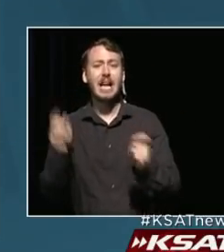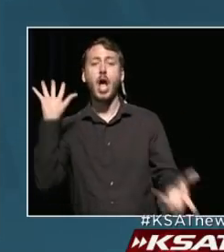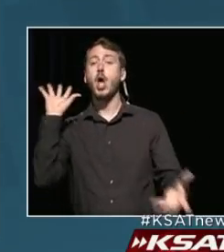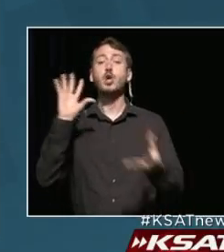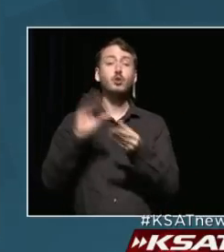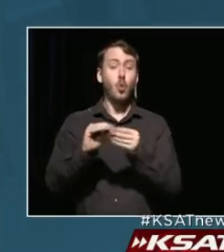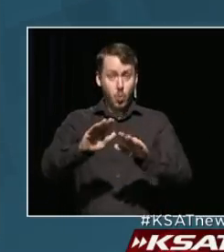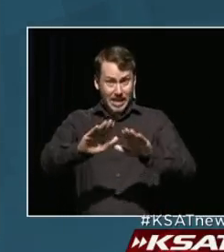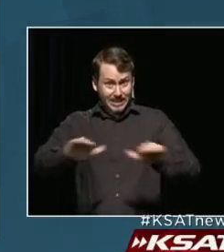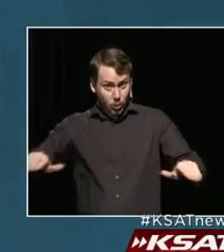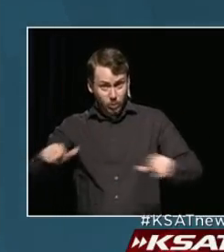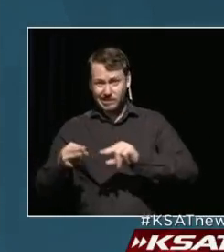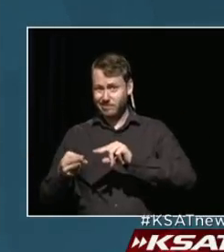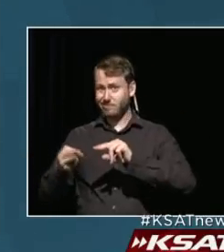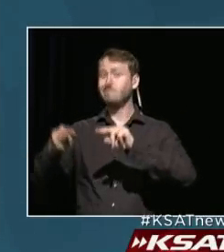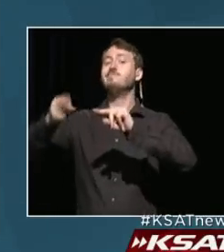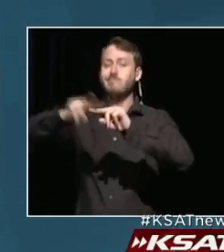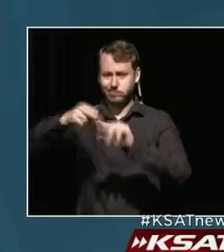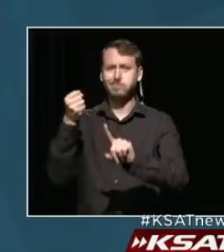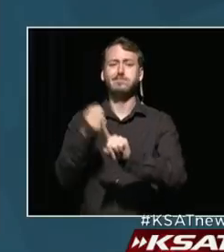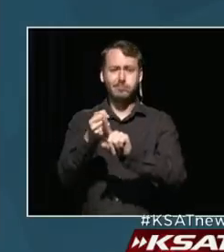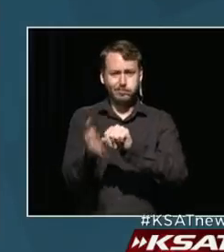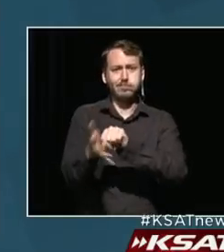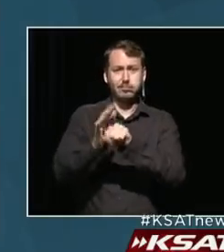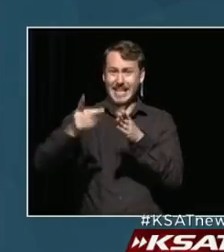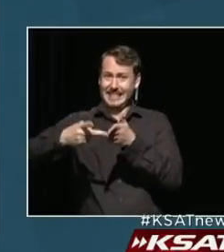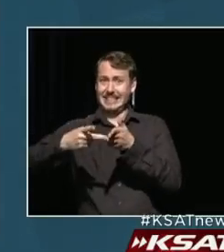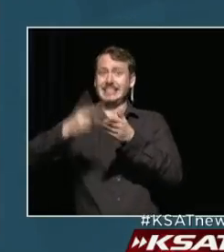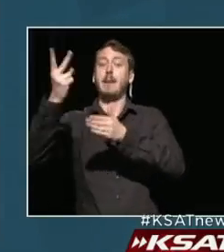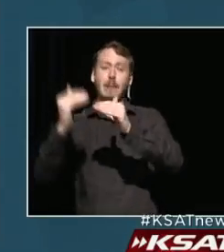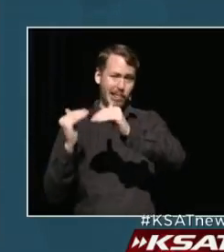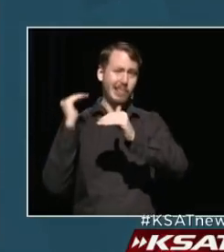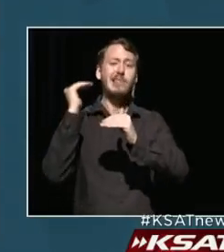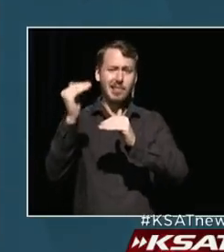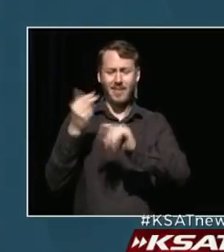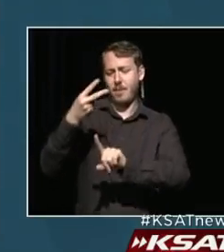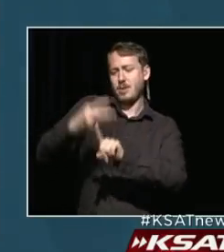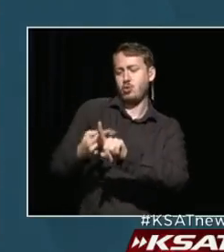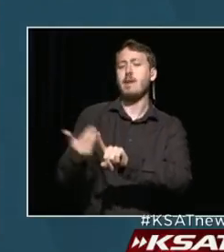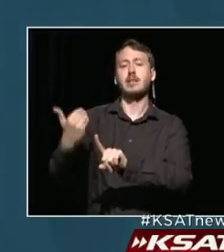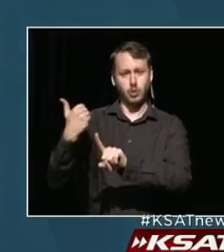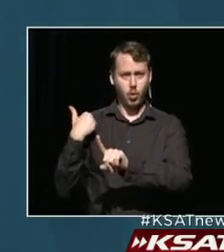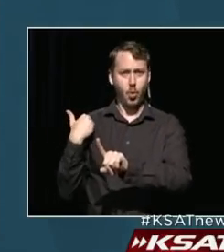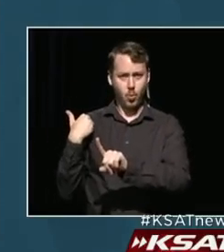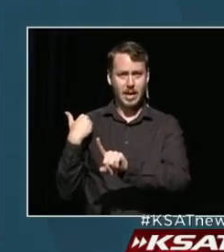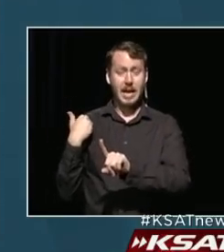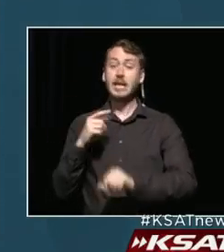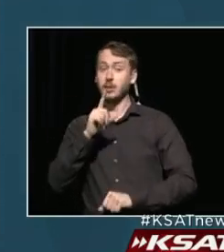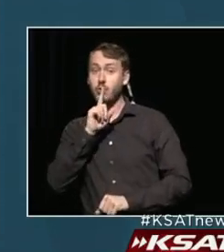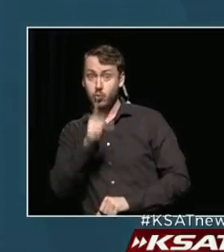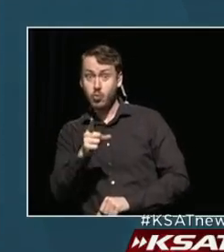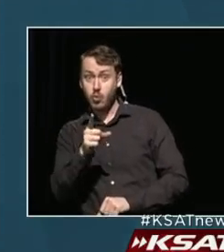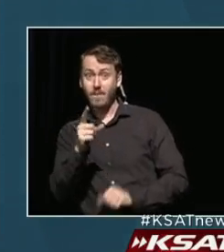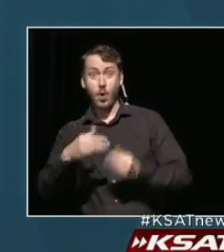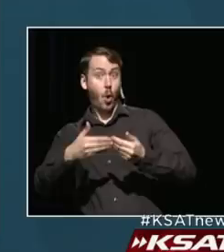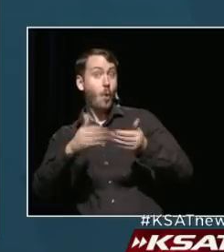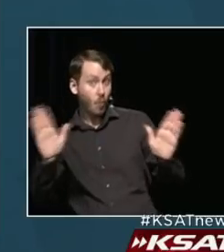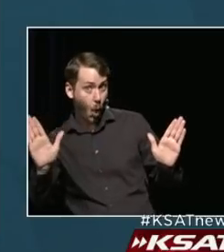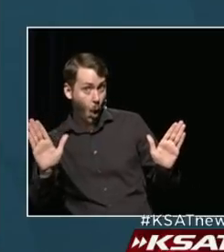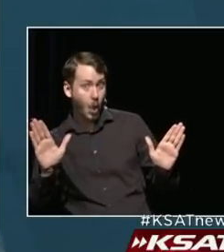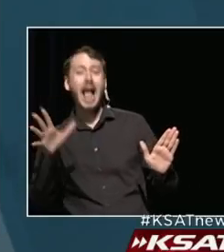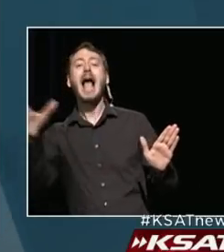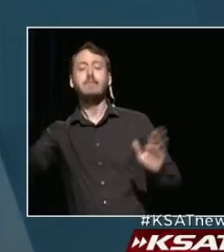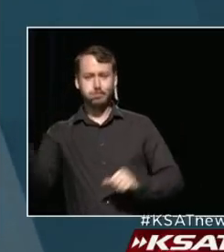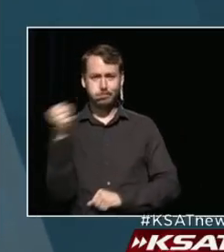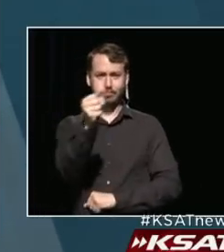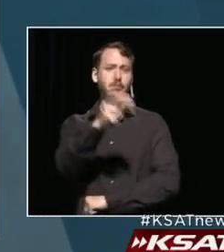in children has increased by double what it was 2 months ago, and that is true for cases overall as well as those in the